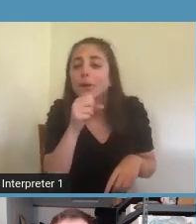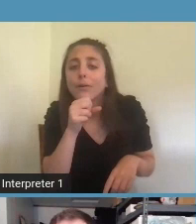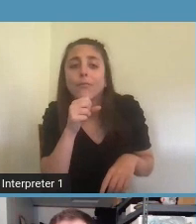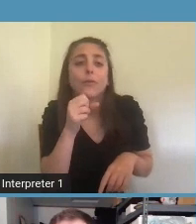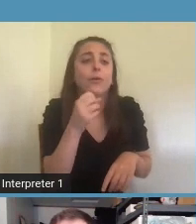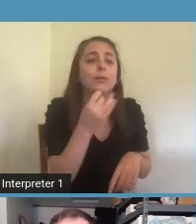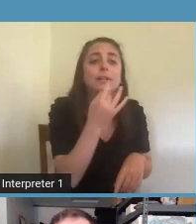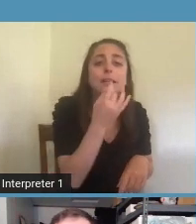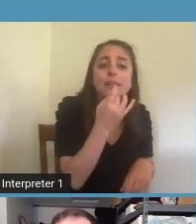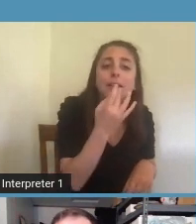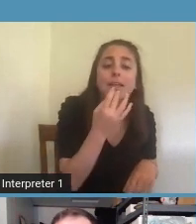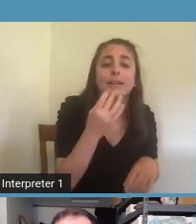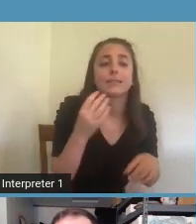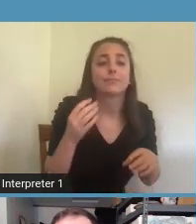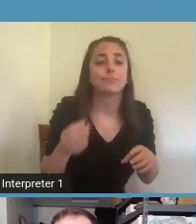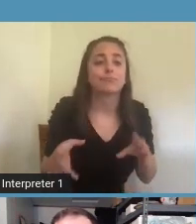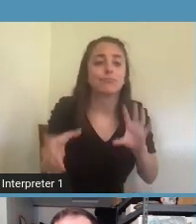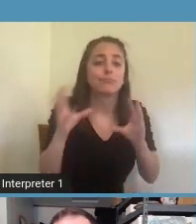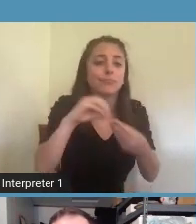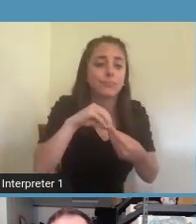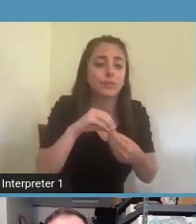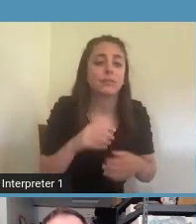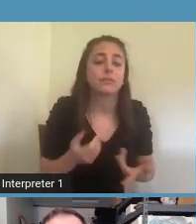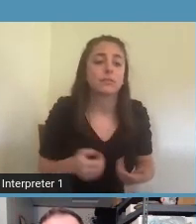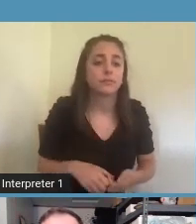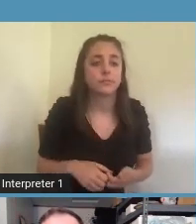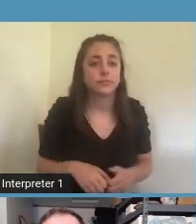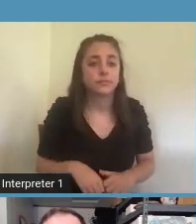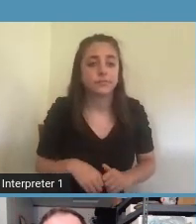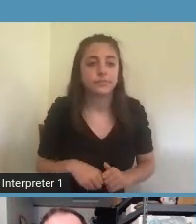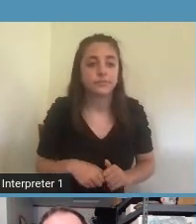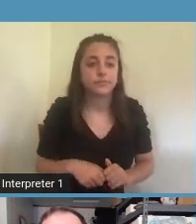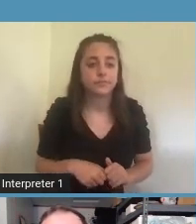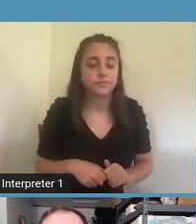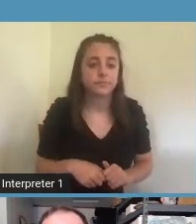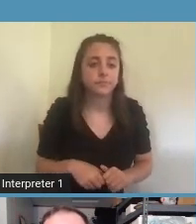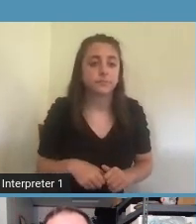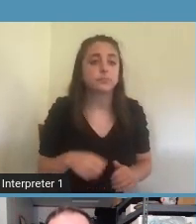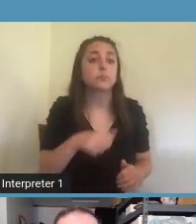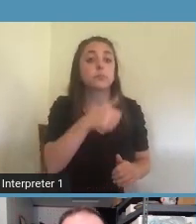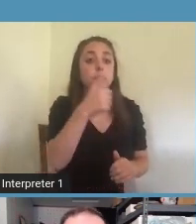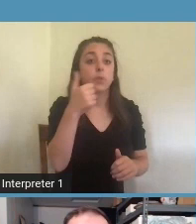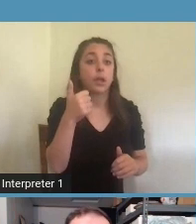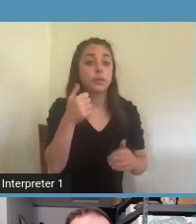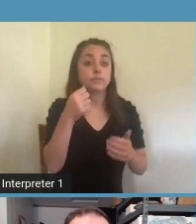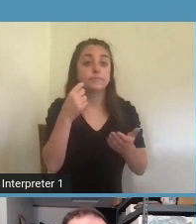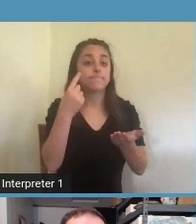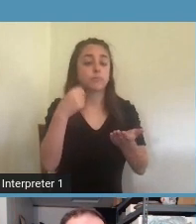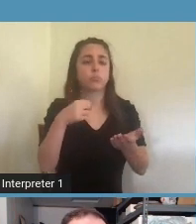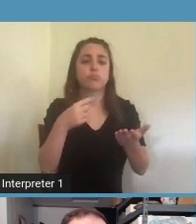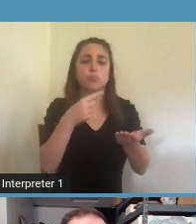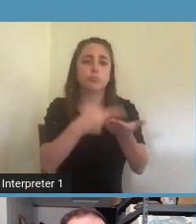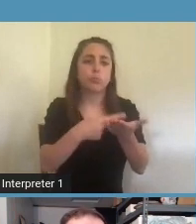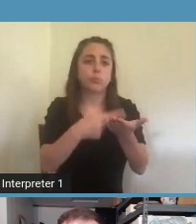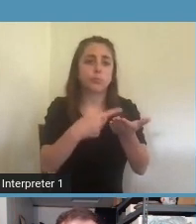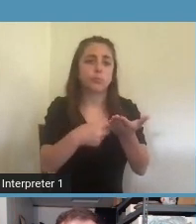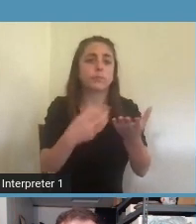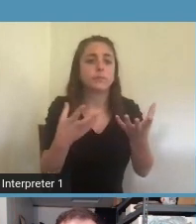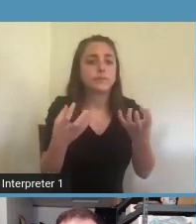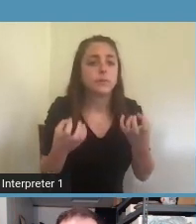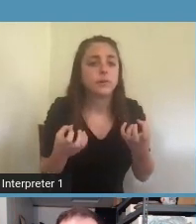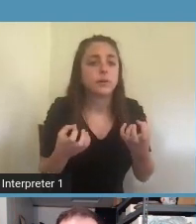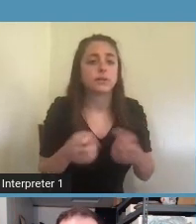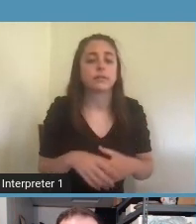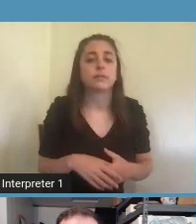You can do whatever else you need to. Okay, some other things I want to talk about in addition to just basic video